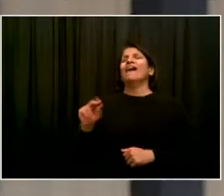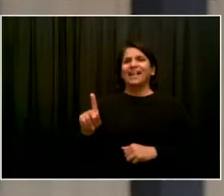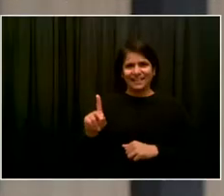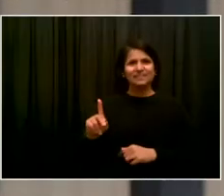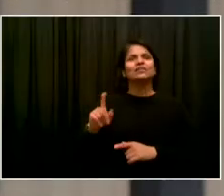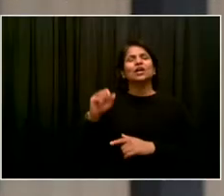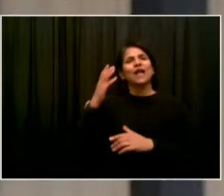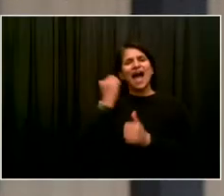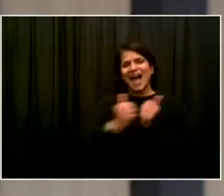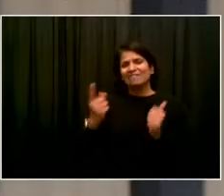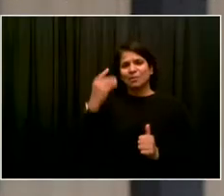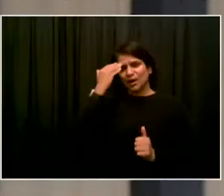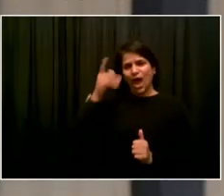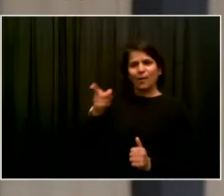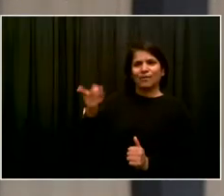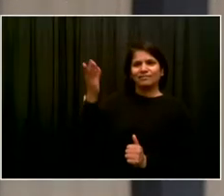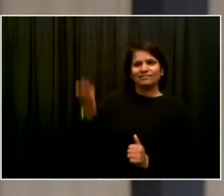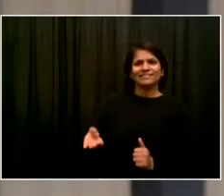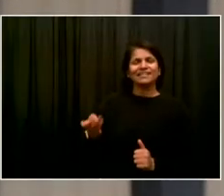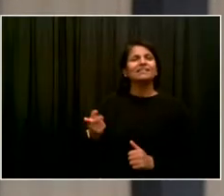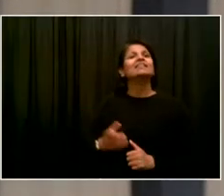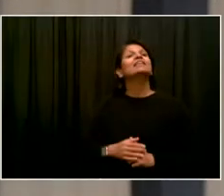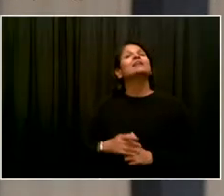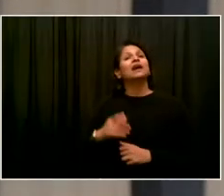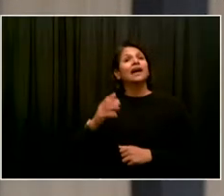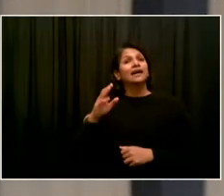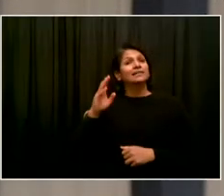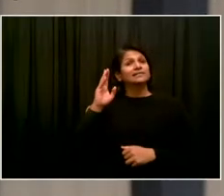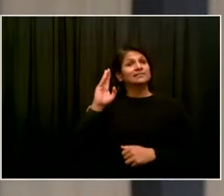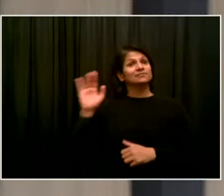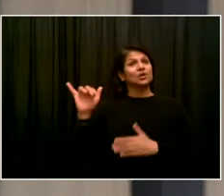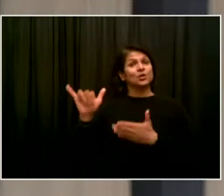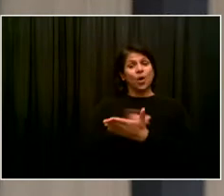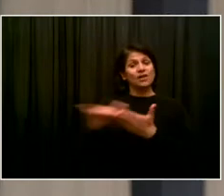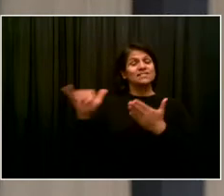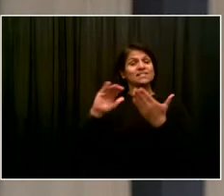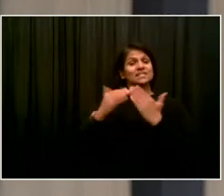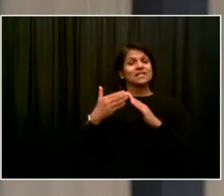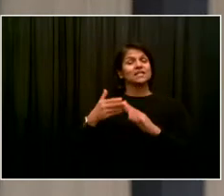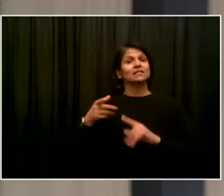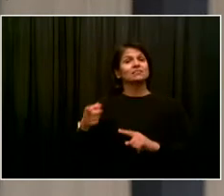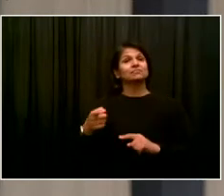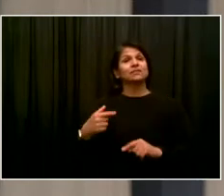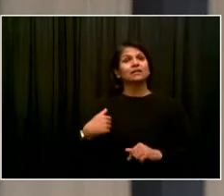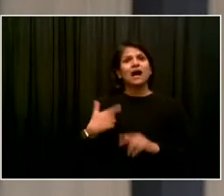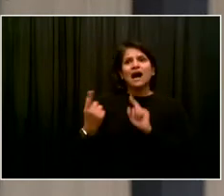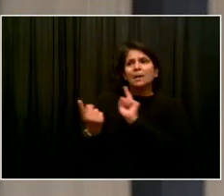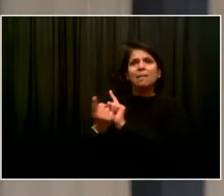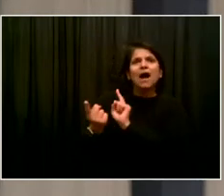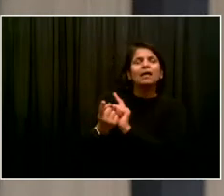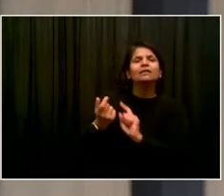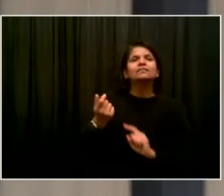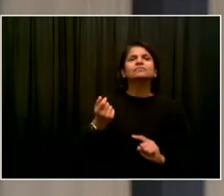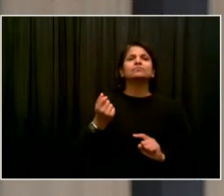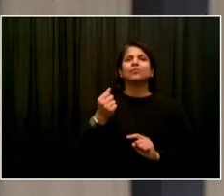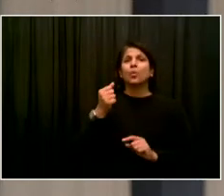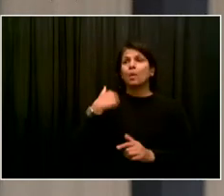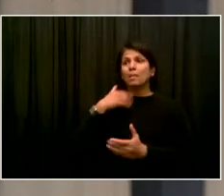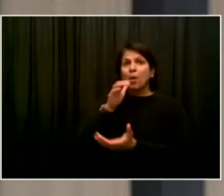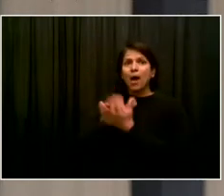New York City, it's where I met my late wife, Jo Andres, who you know was an incredible filmmaker,